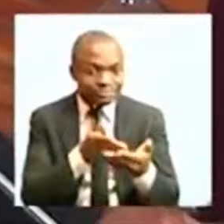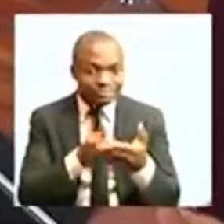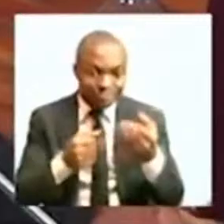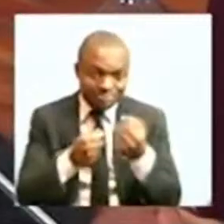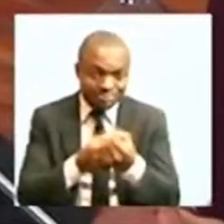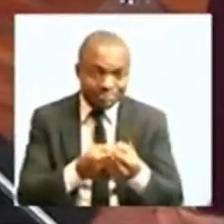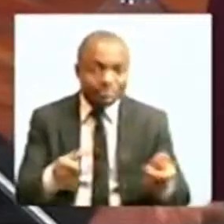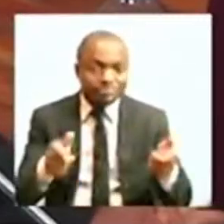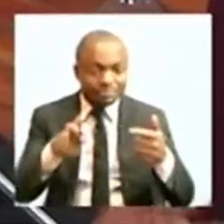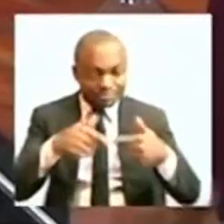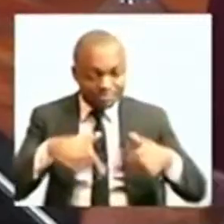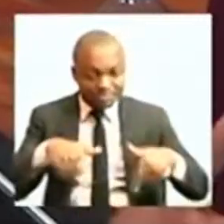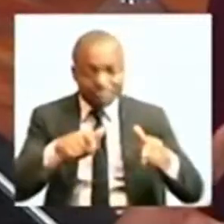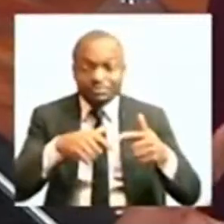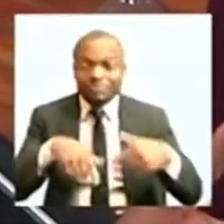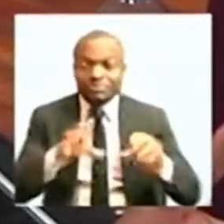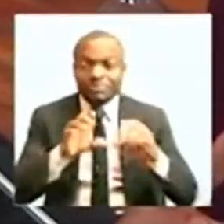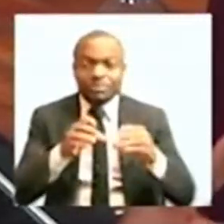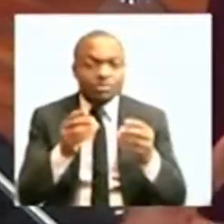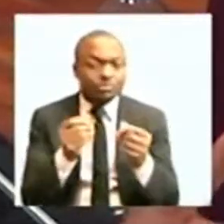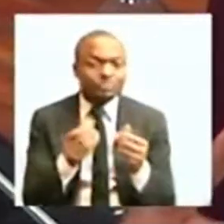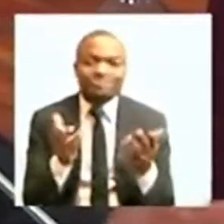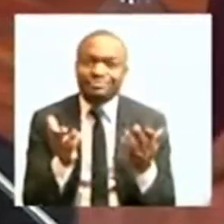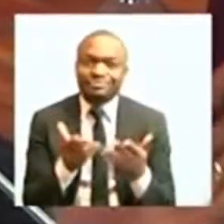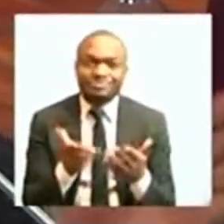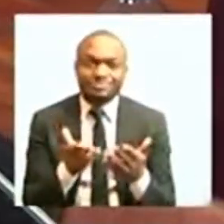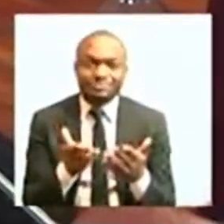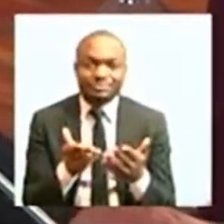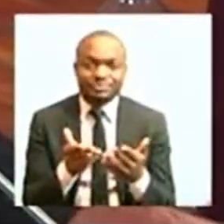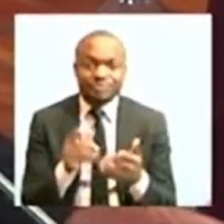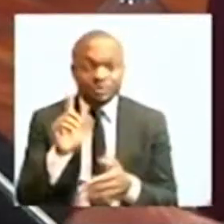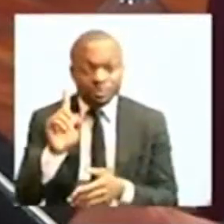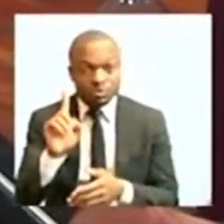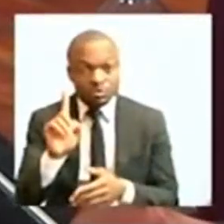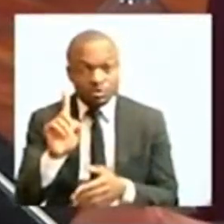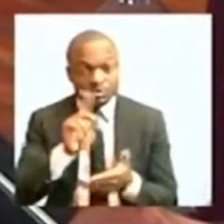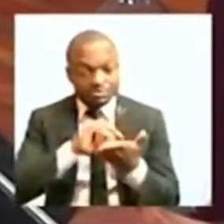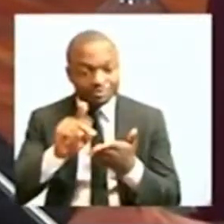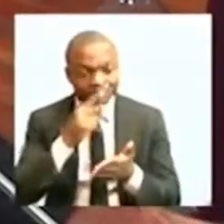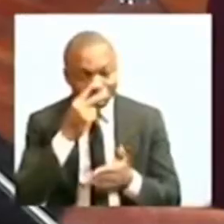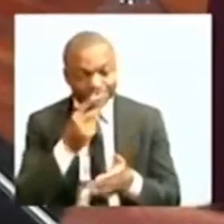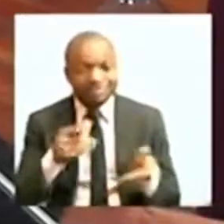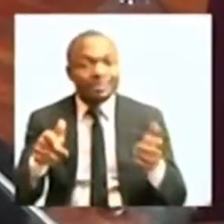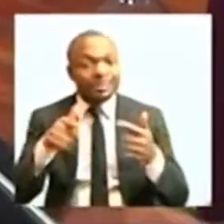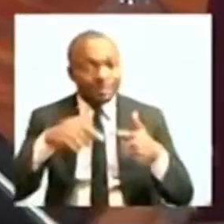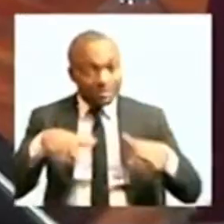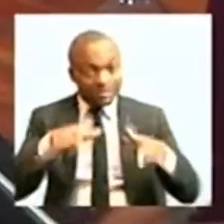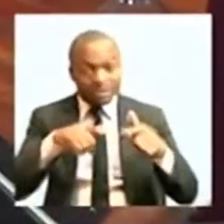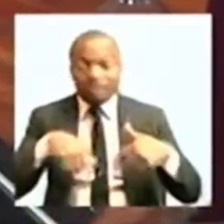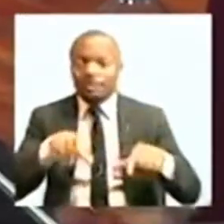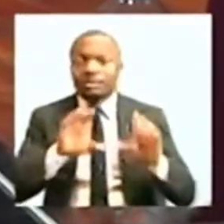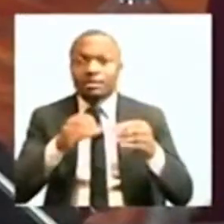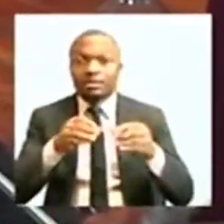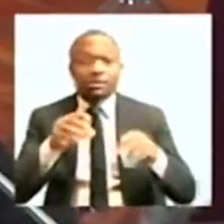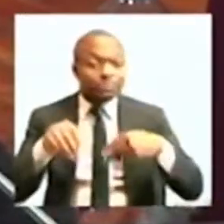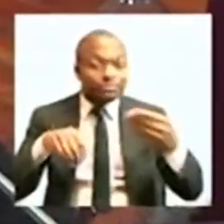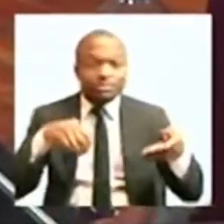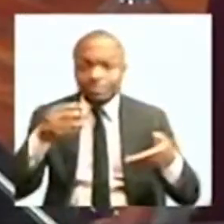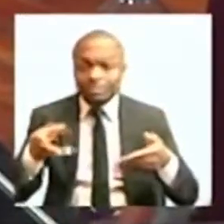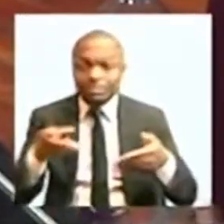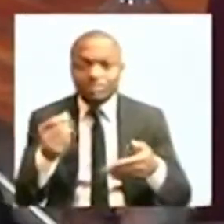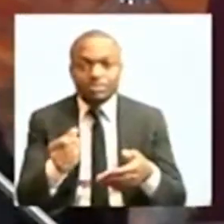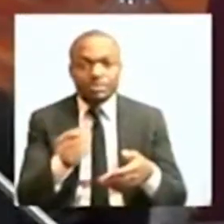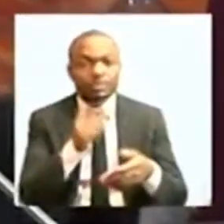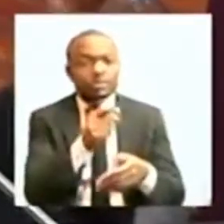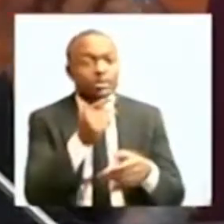funded local authorities that had no money. Then within a week, we noticed that local authorities that had money had spent their money and they were crying for money